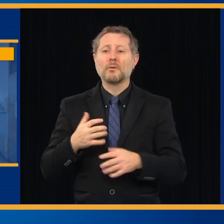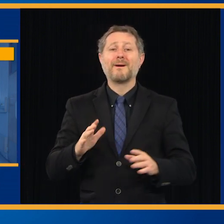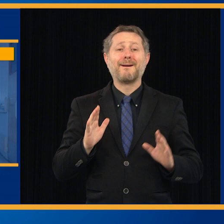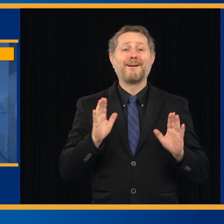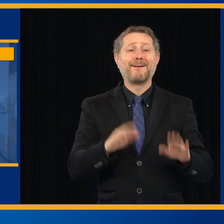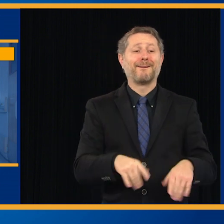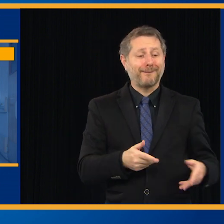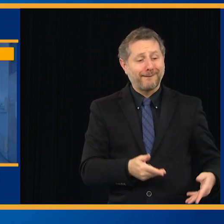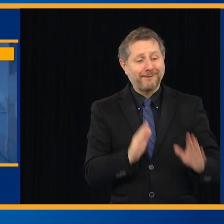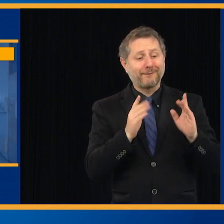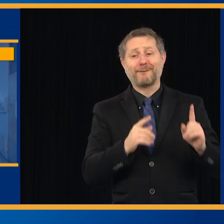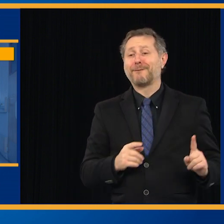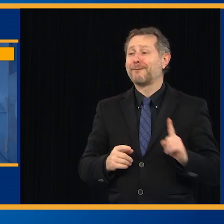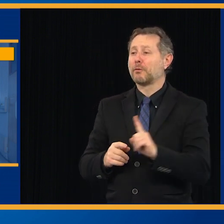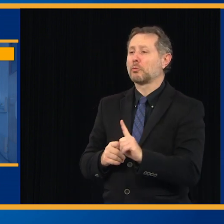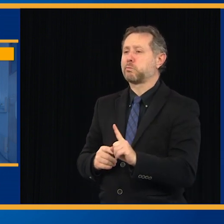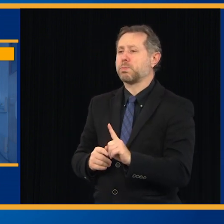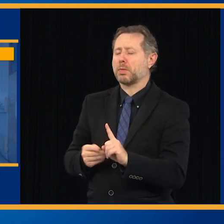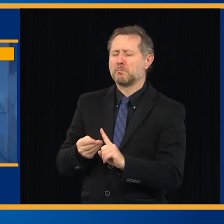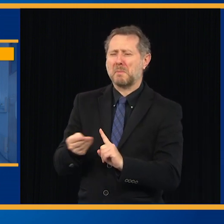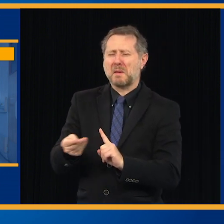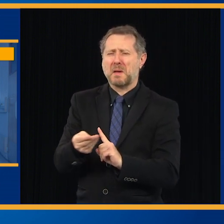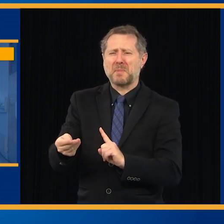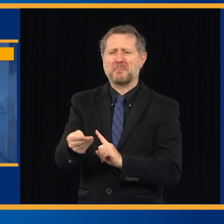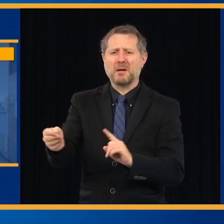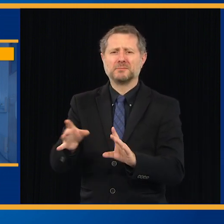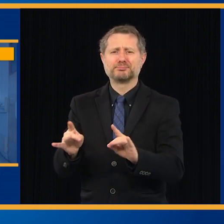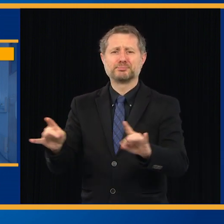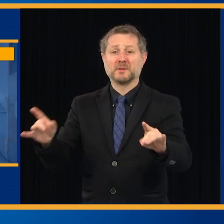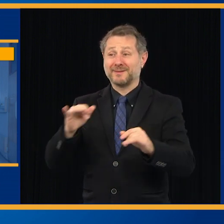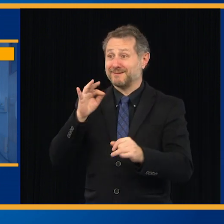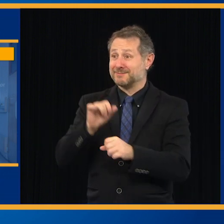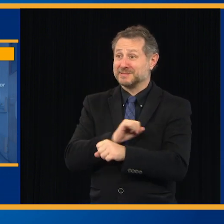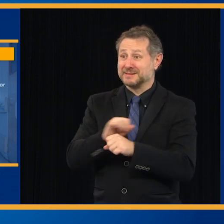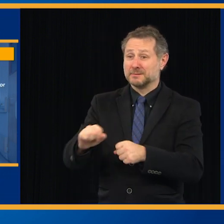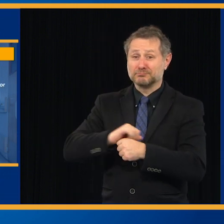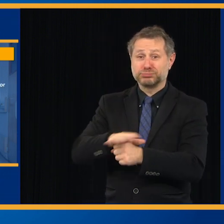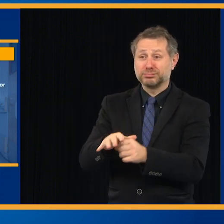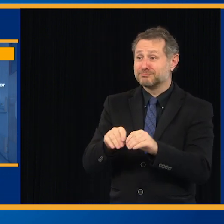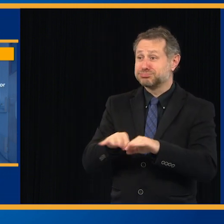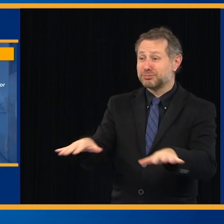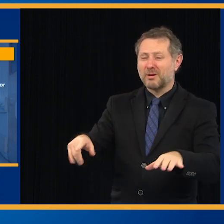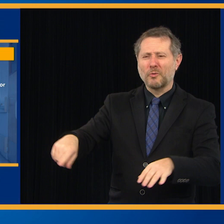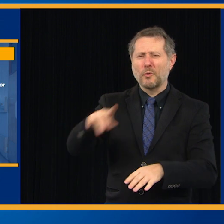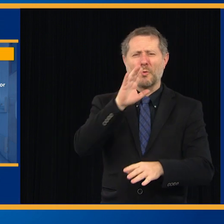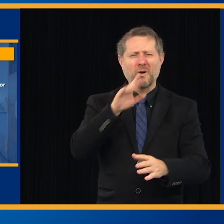nursing home that could kill the person you're going to visit.